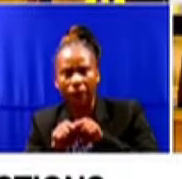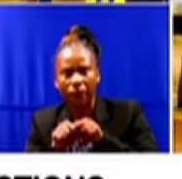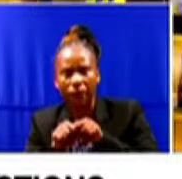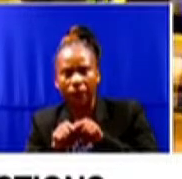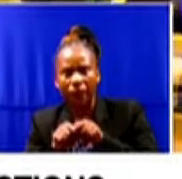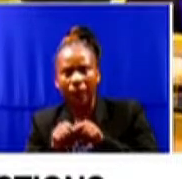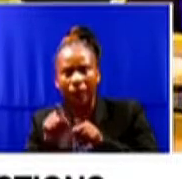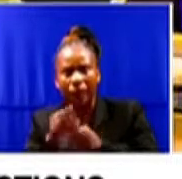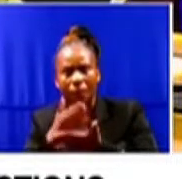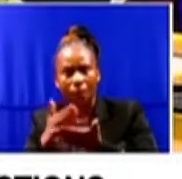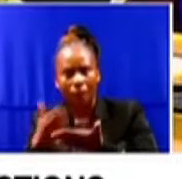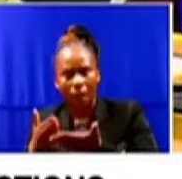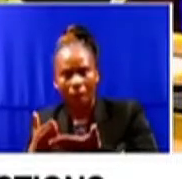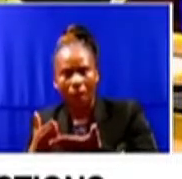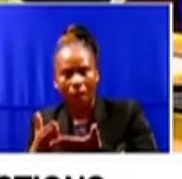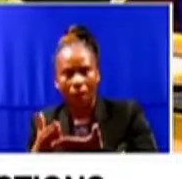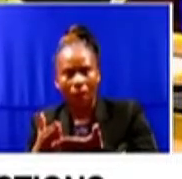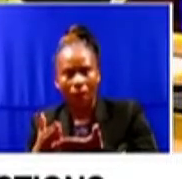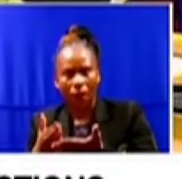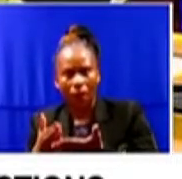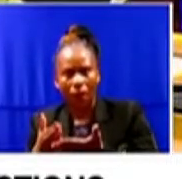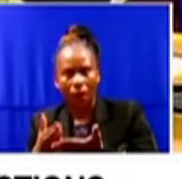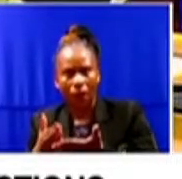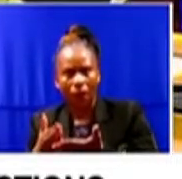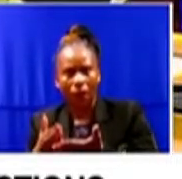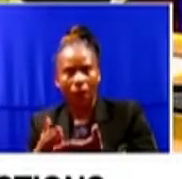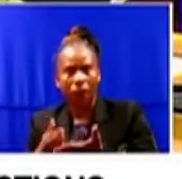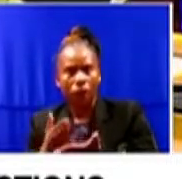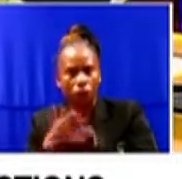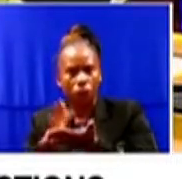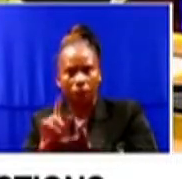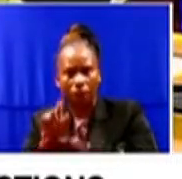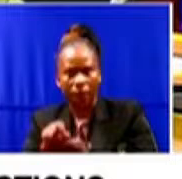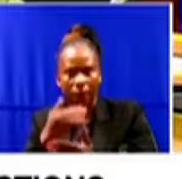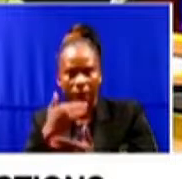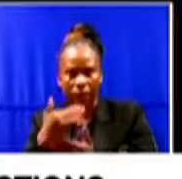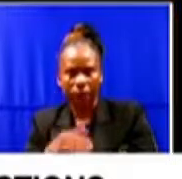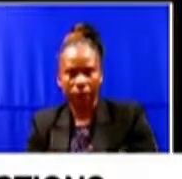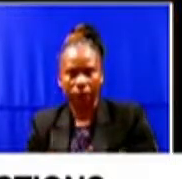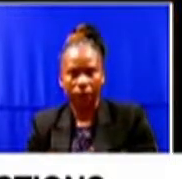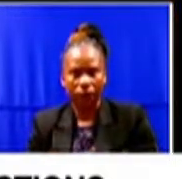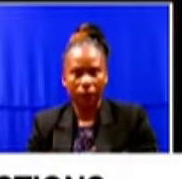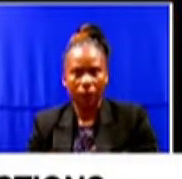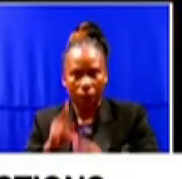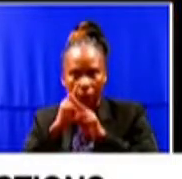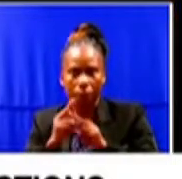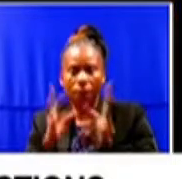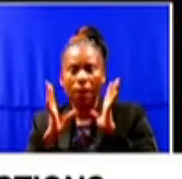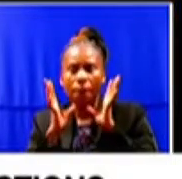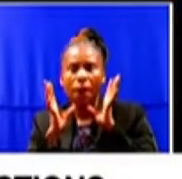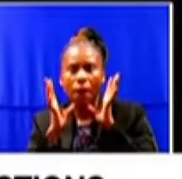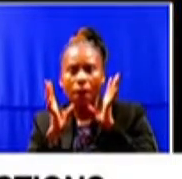must be dealt with a substantive motion. Thank you, Chair. Honorable Malema,